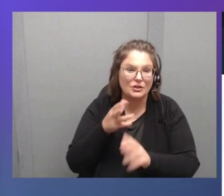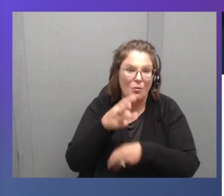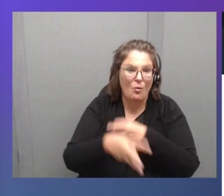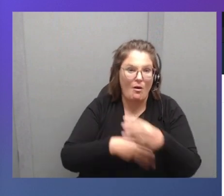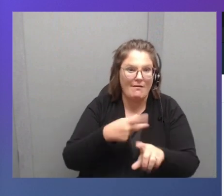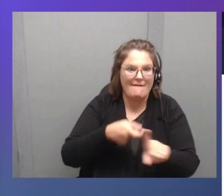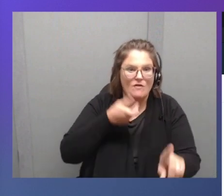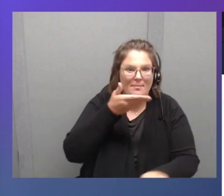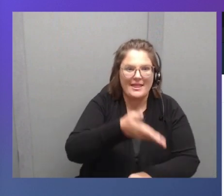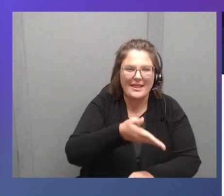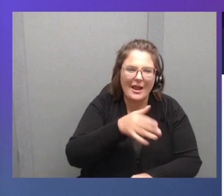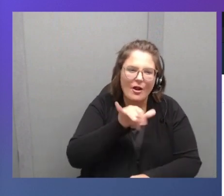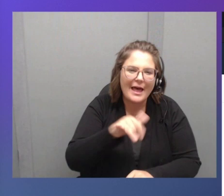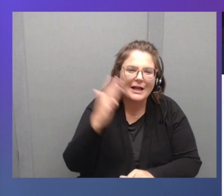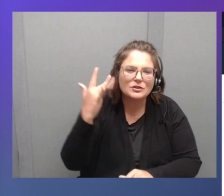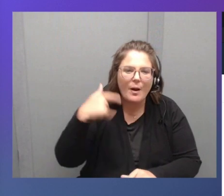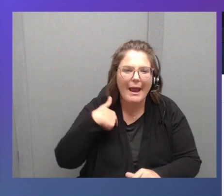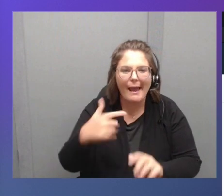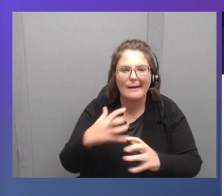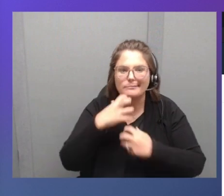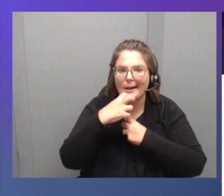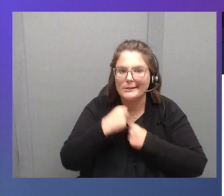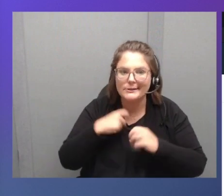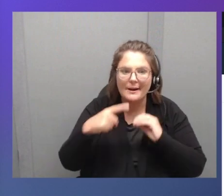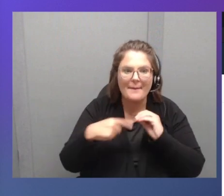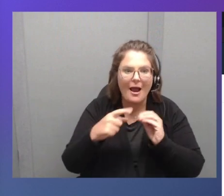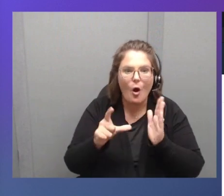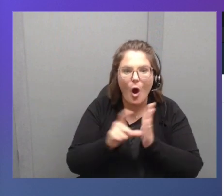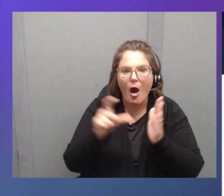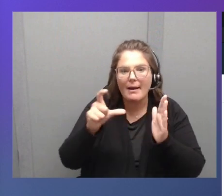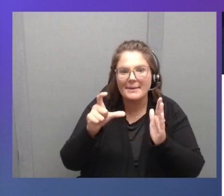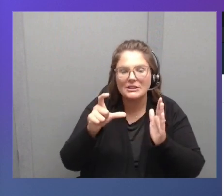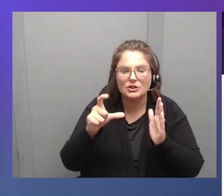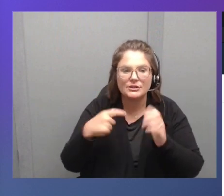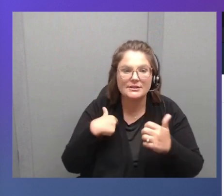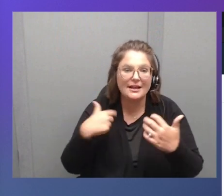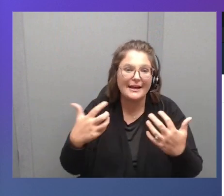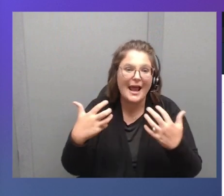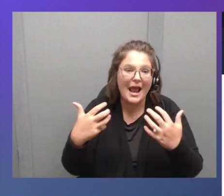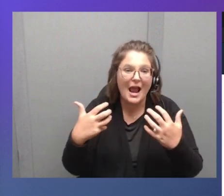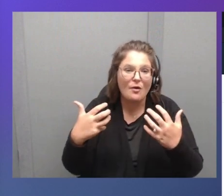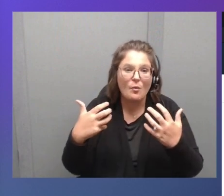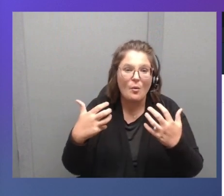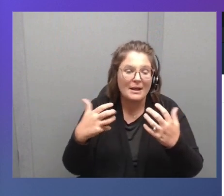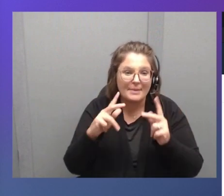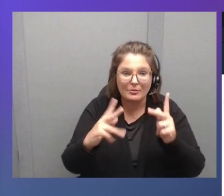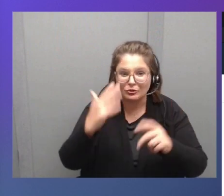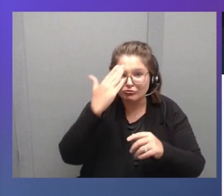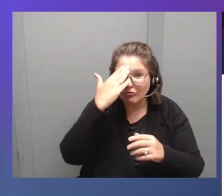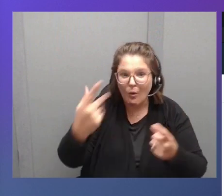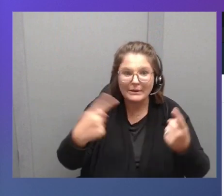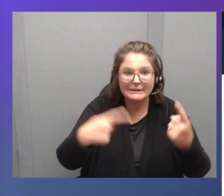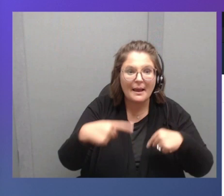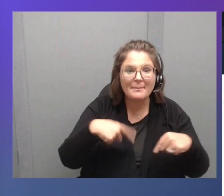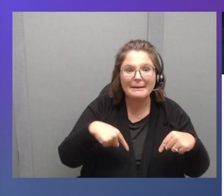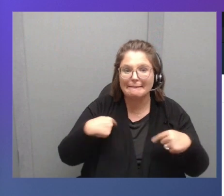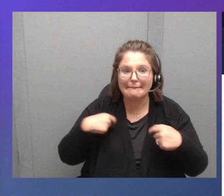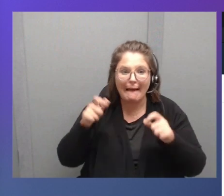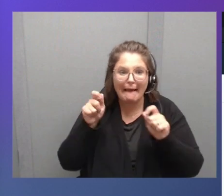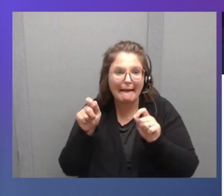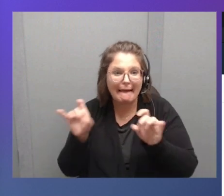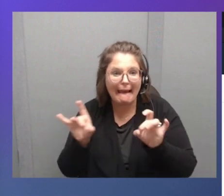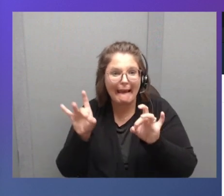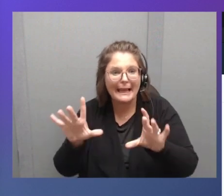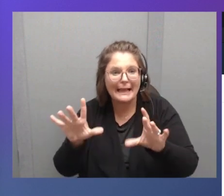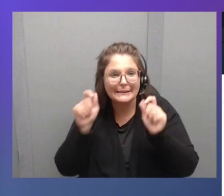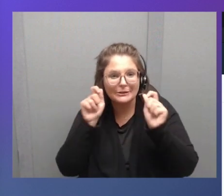passionate about automation and operations. I like people to have a good day, and I personally hate surprises. Yeah? So this is meant to be the system